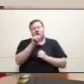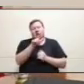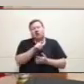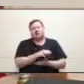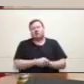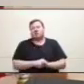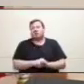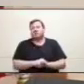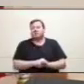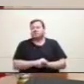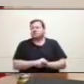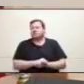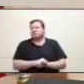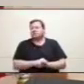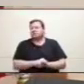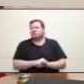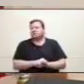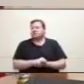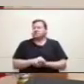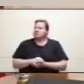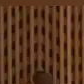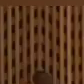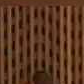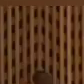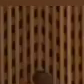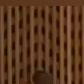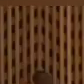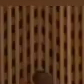The question is related to underspending